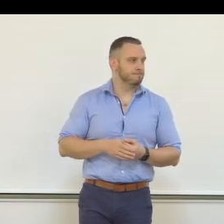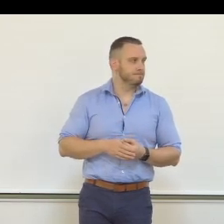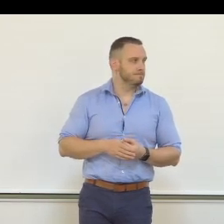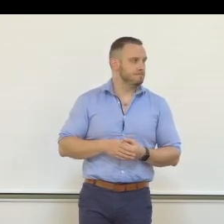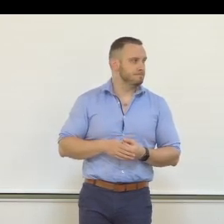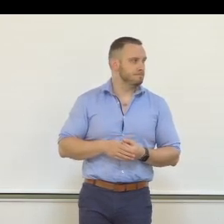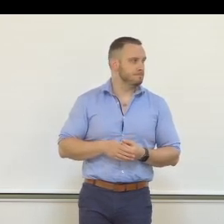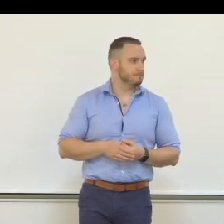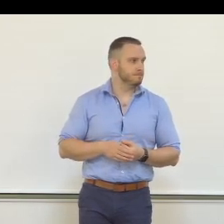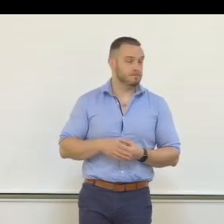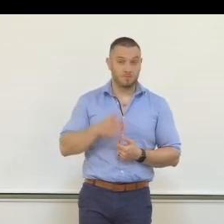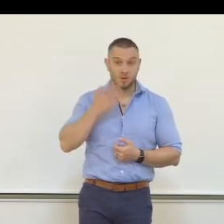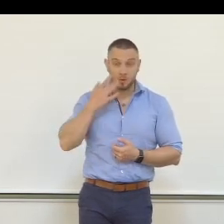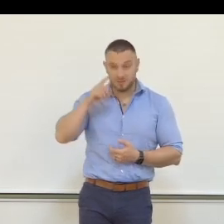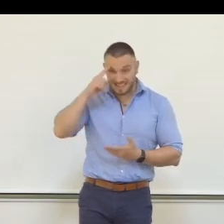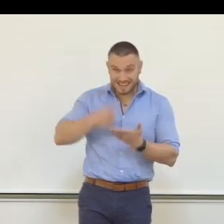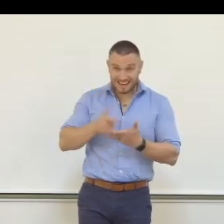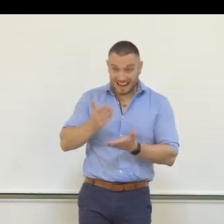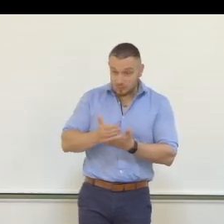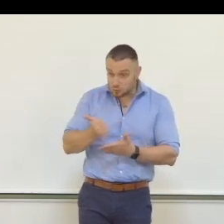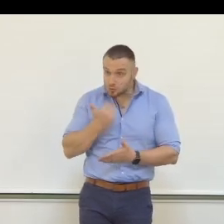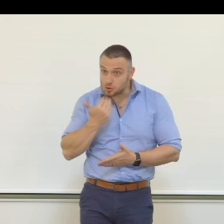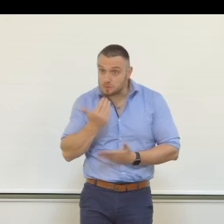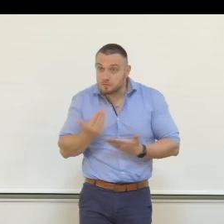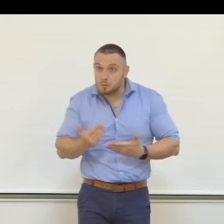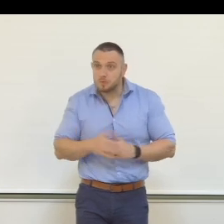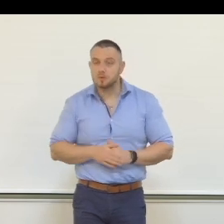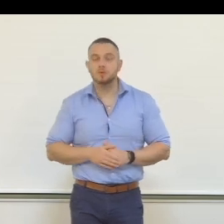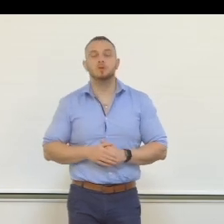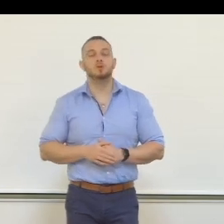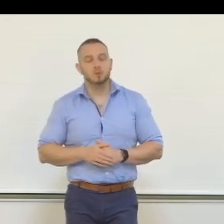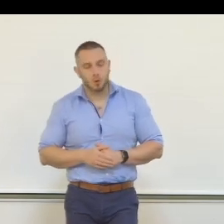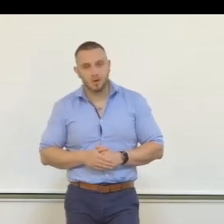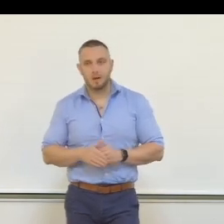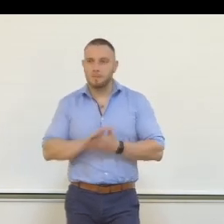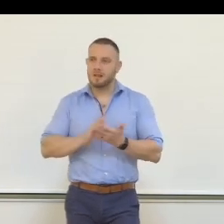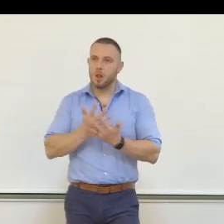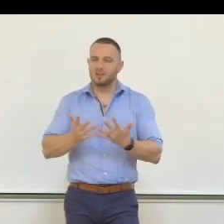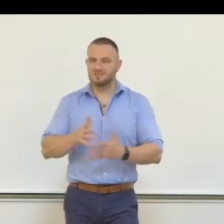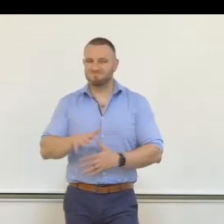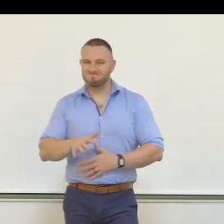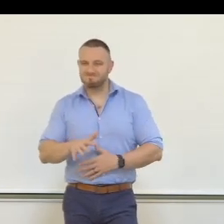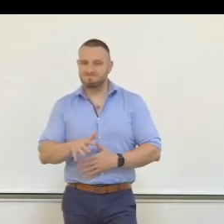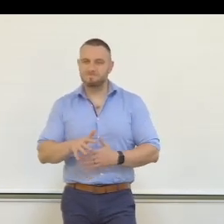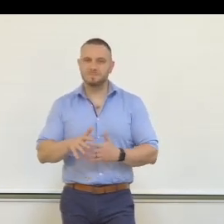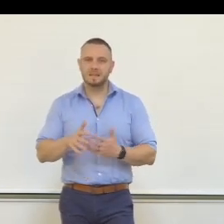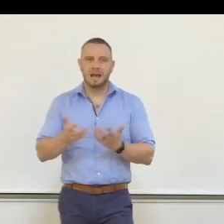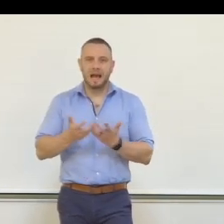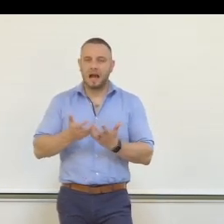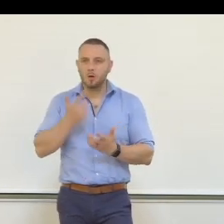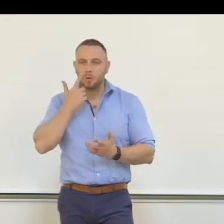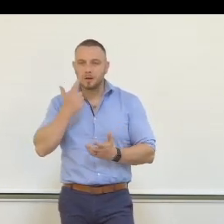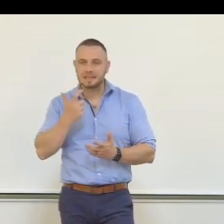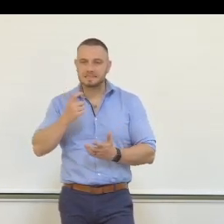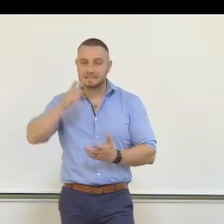your spare part is actually good enough for using? So there's a lot of uncertainty. How can you